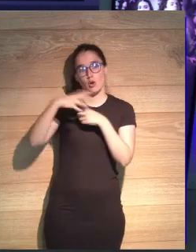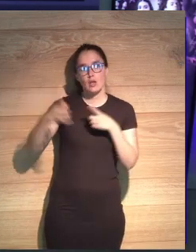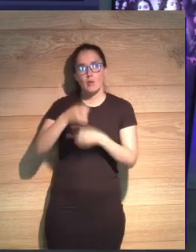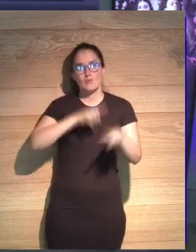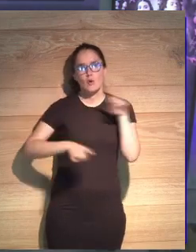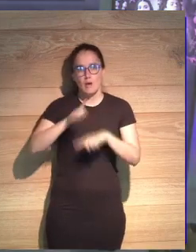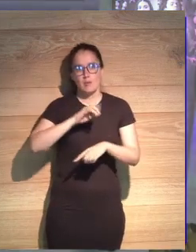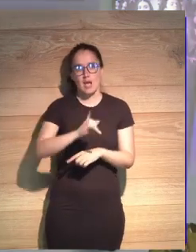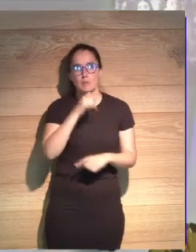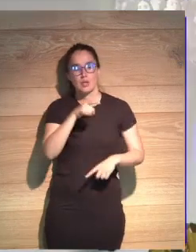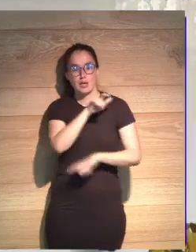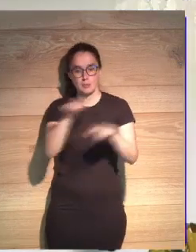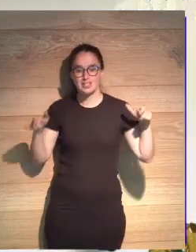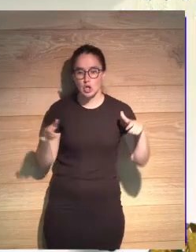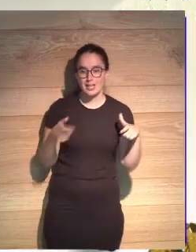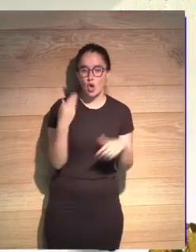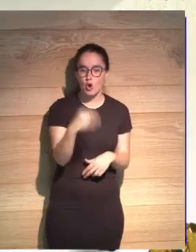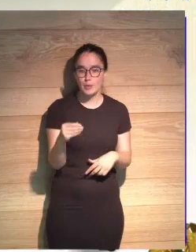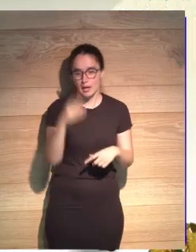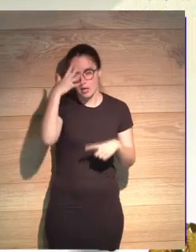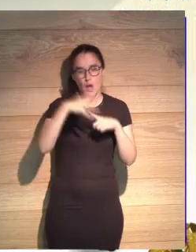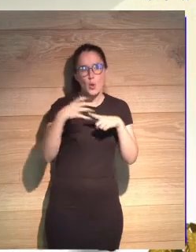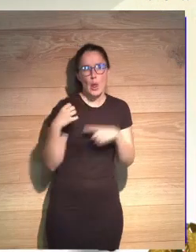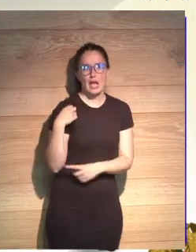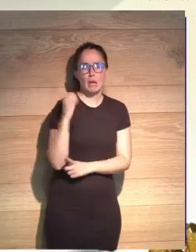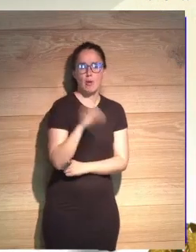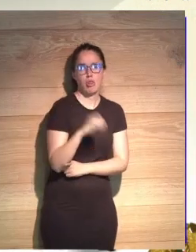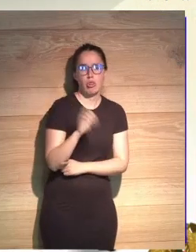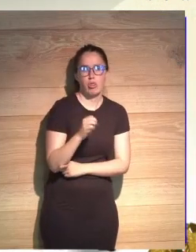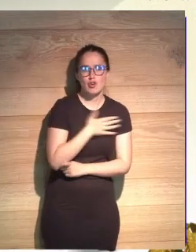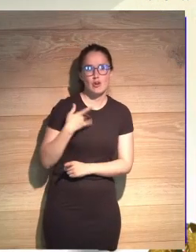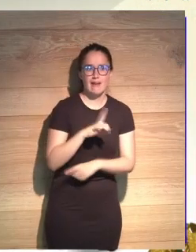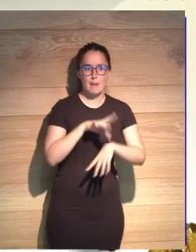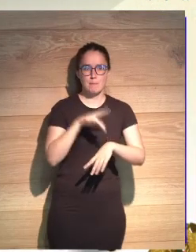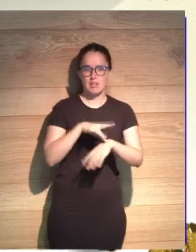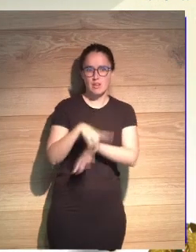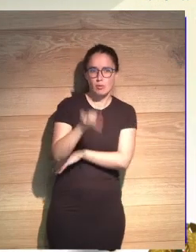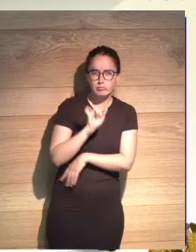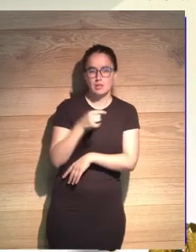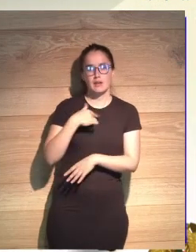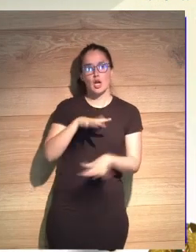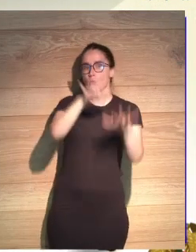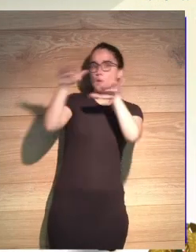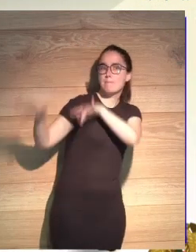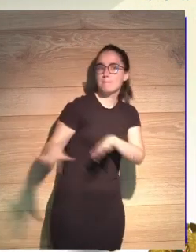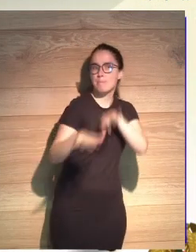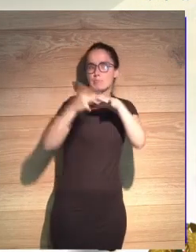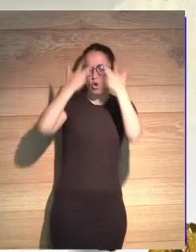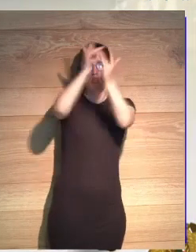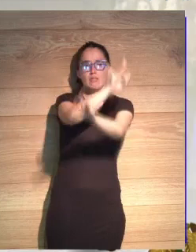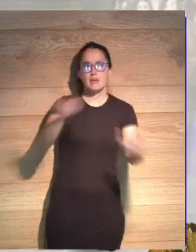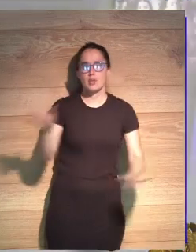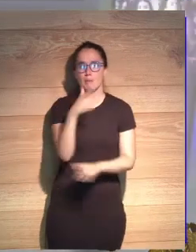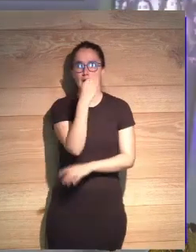Neurology. They had a problem that young people were not choosing neurology, and they wanted to develop a awareness